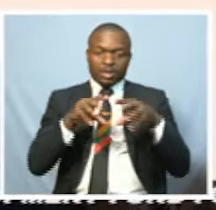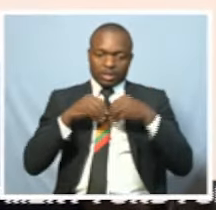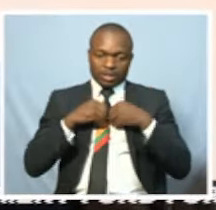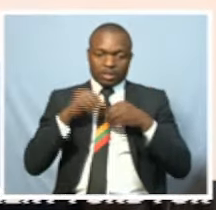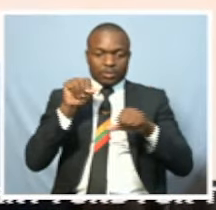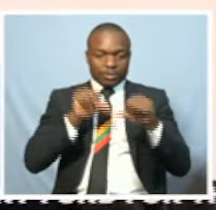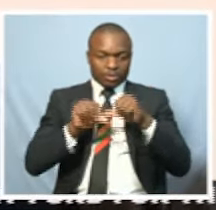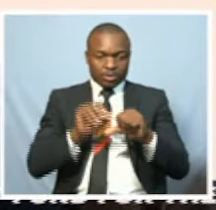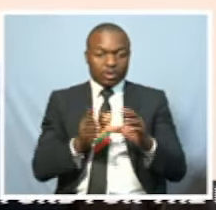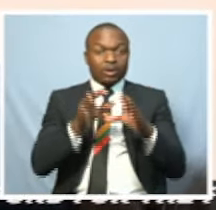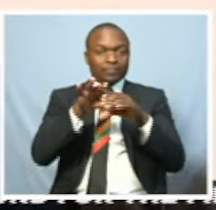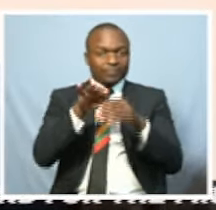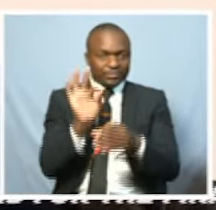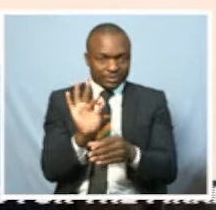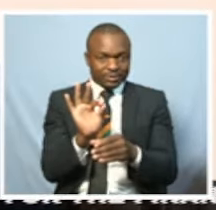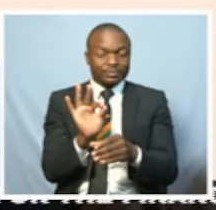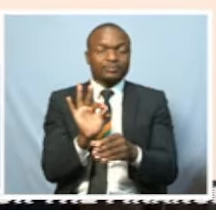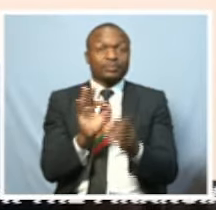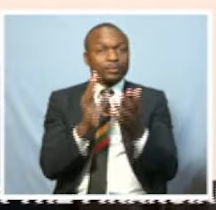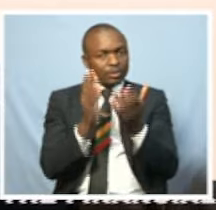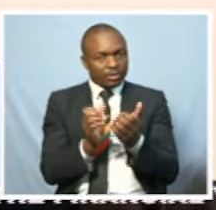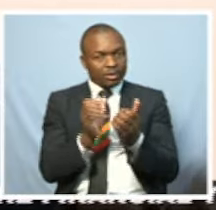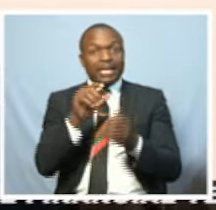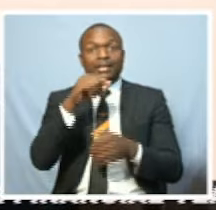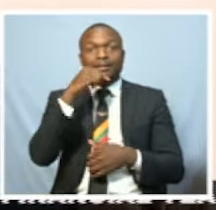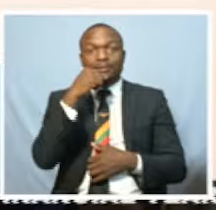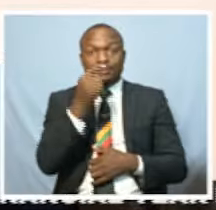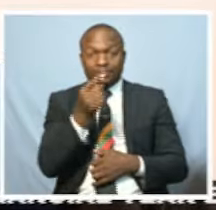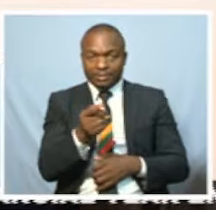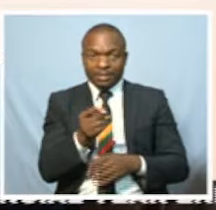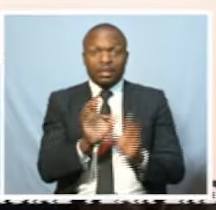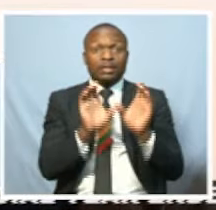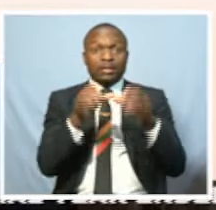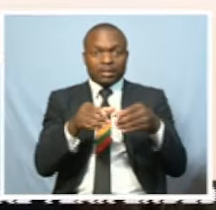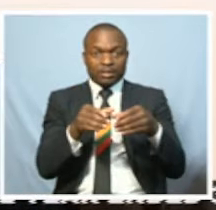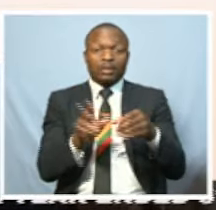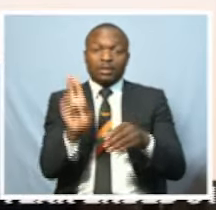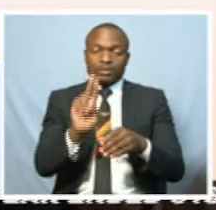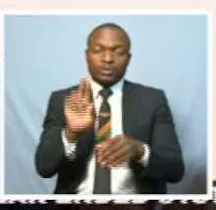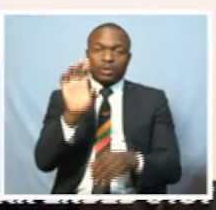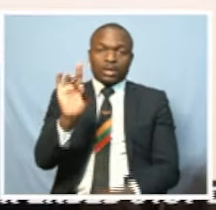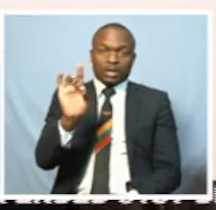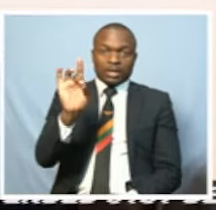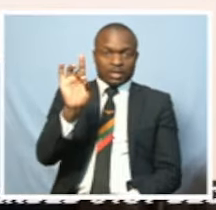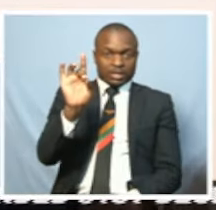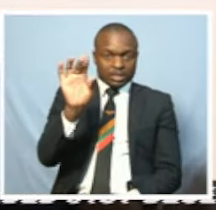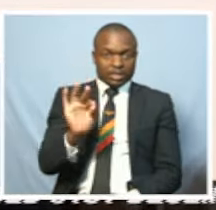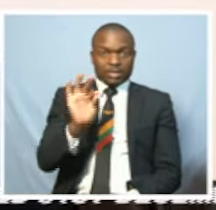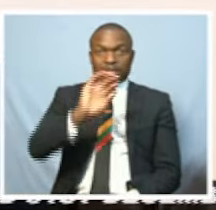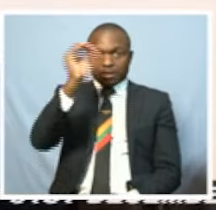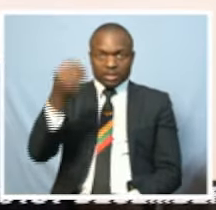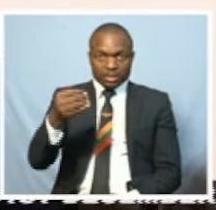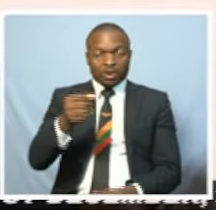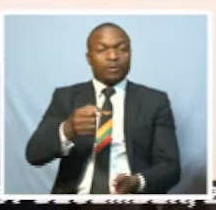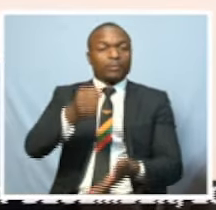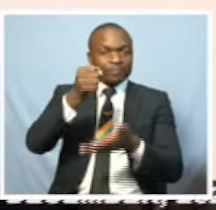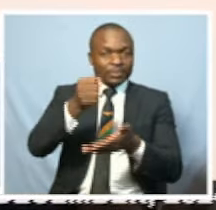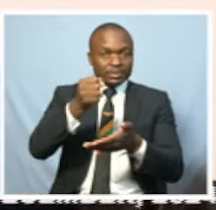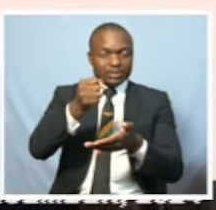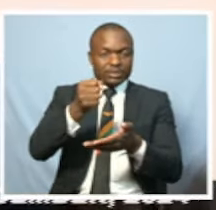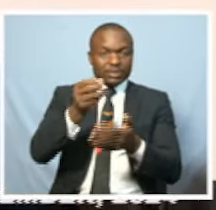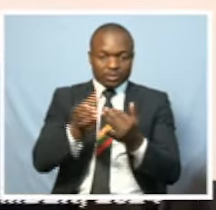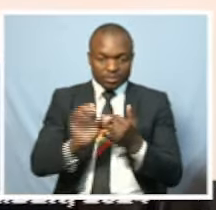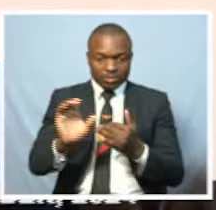acknowledge the finding of the auditors and would like to state that the council spent 89% of the budgeted component. However,